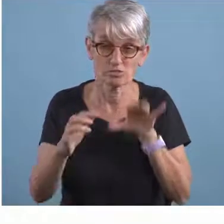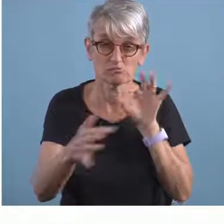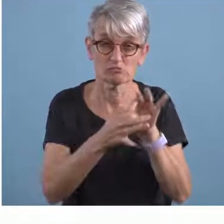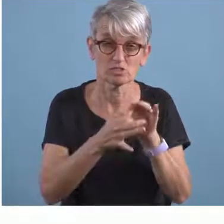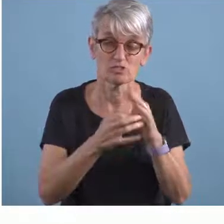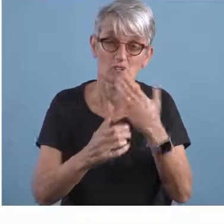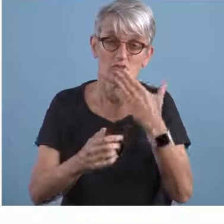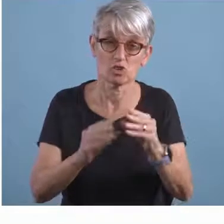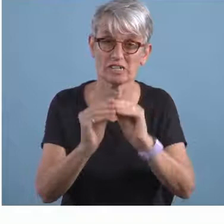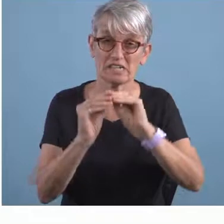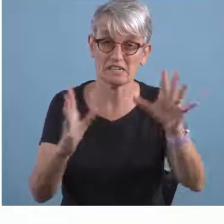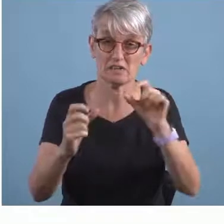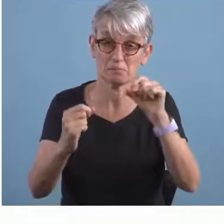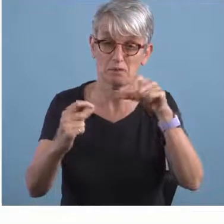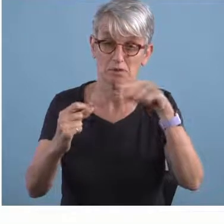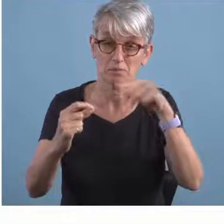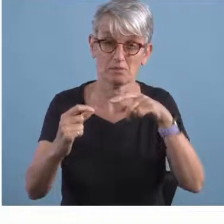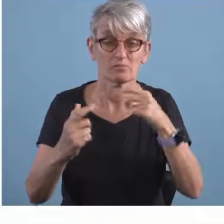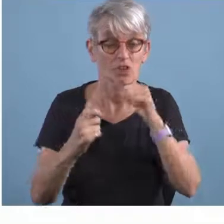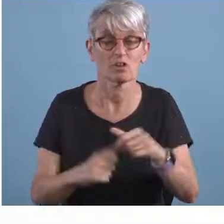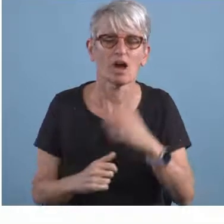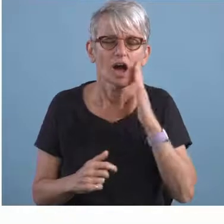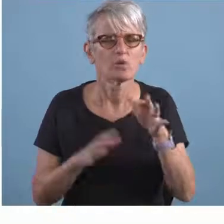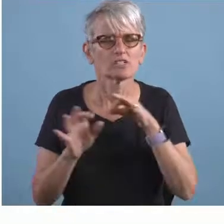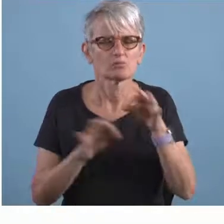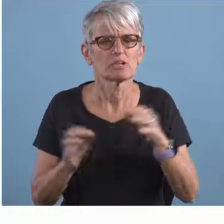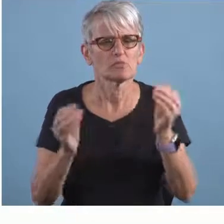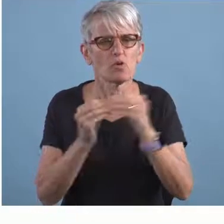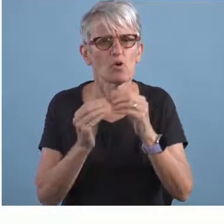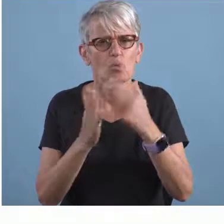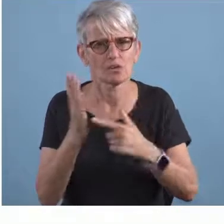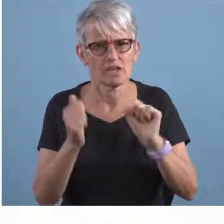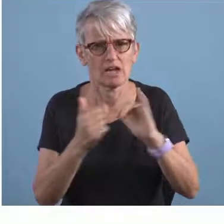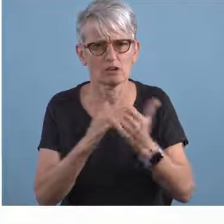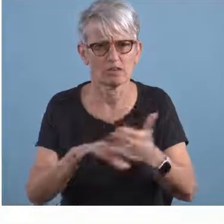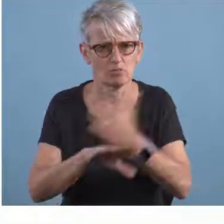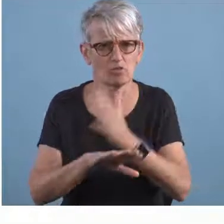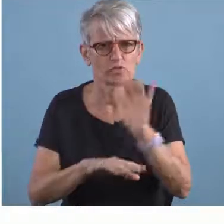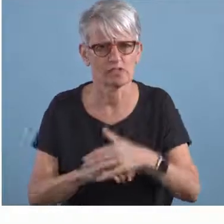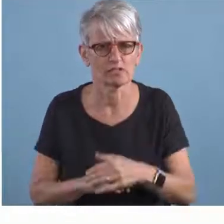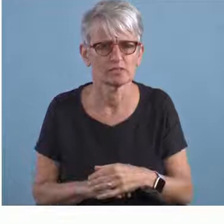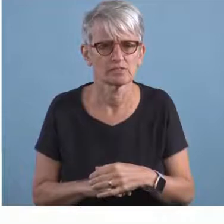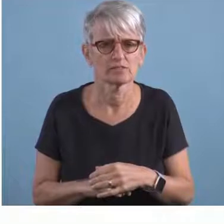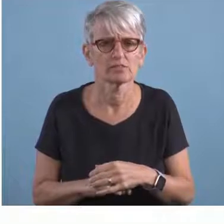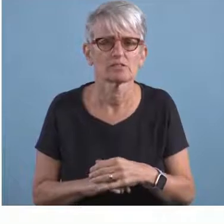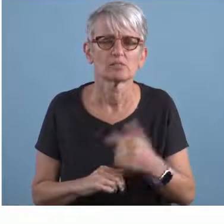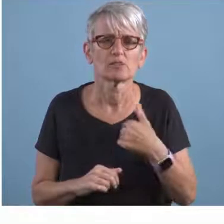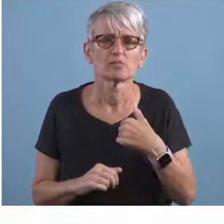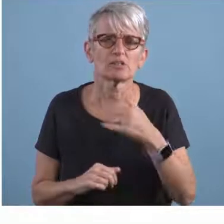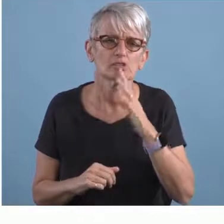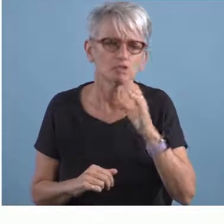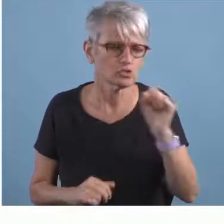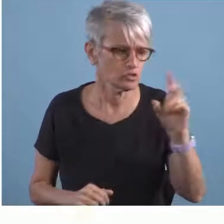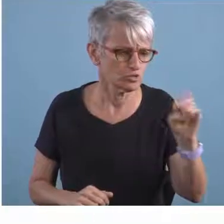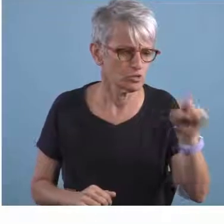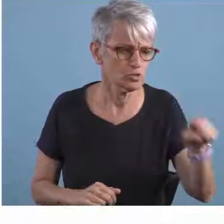good, clear signal. I'll talk a little bit more about what might be done about that. But again, talking with Sue Lay at APSE